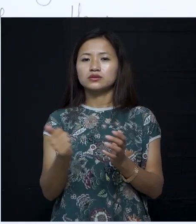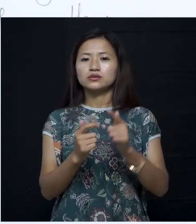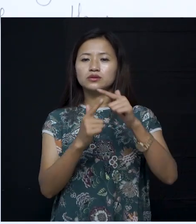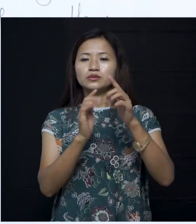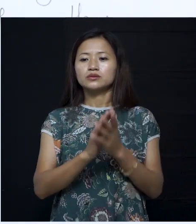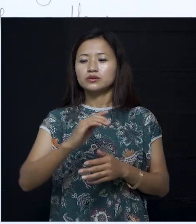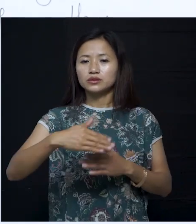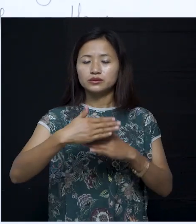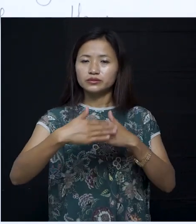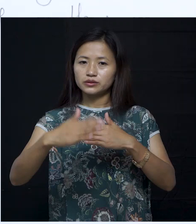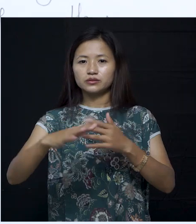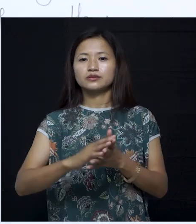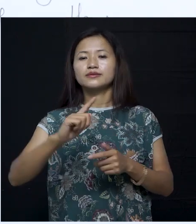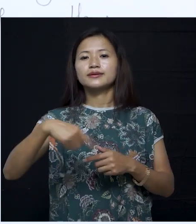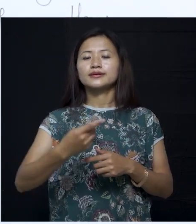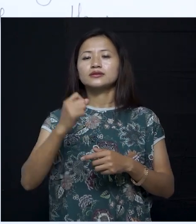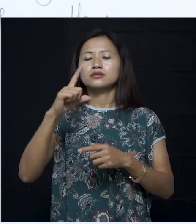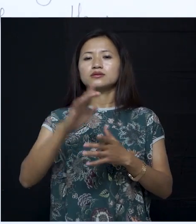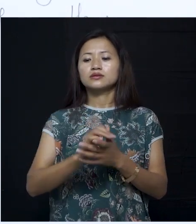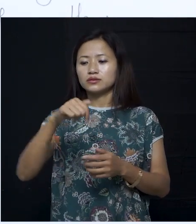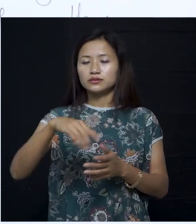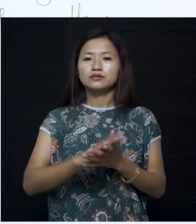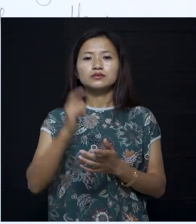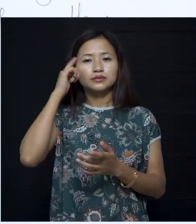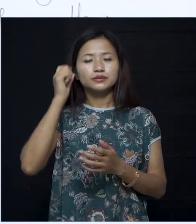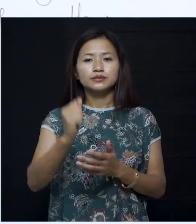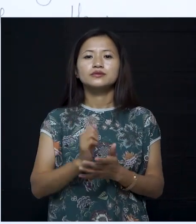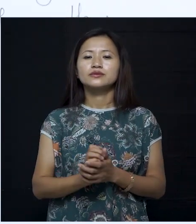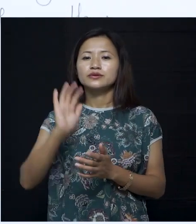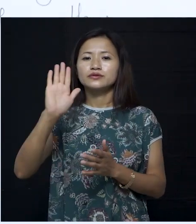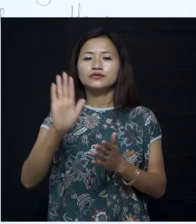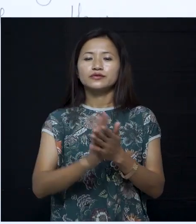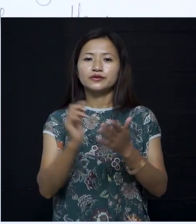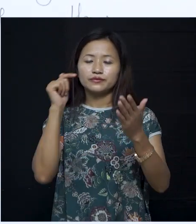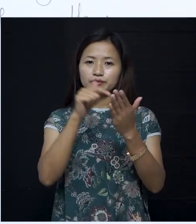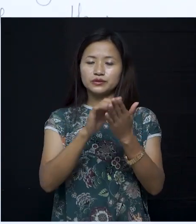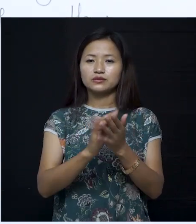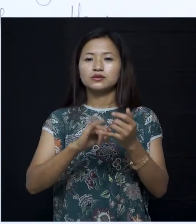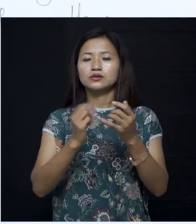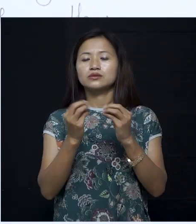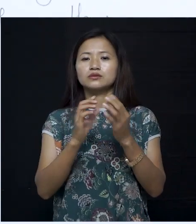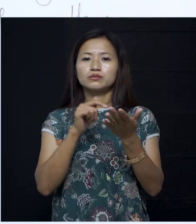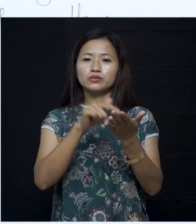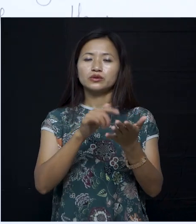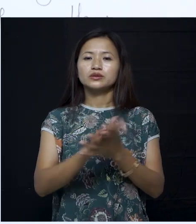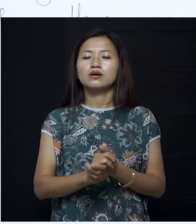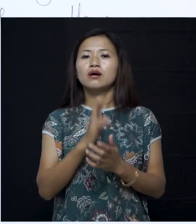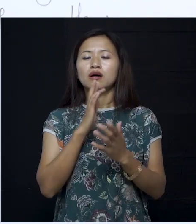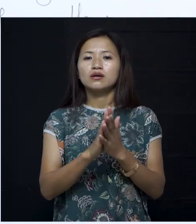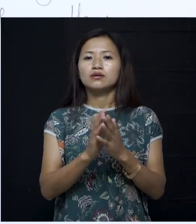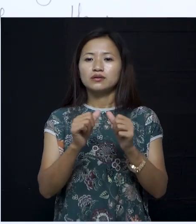We will continue in the next class. But for now, remember the 5 main subpoints that come under determiners